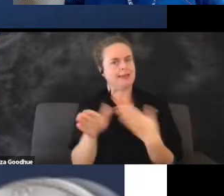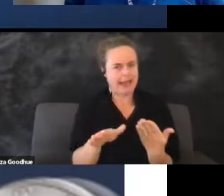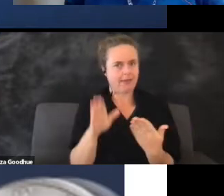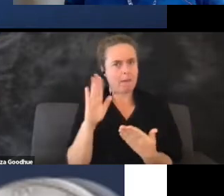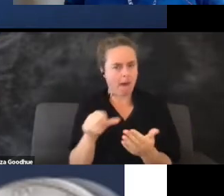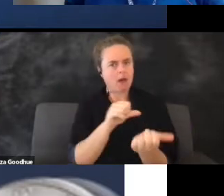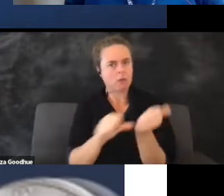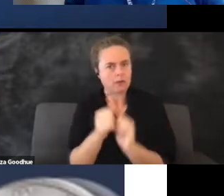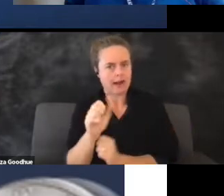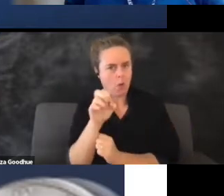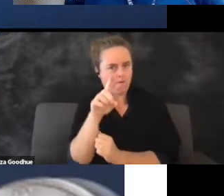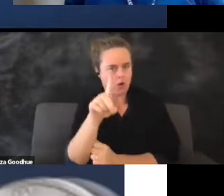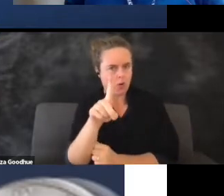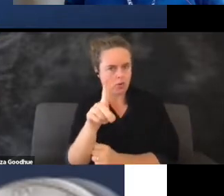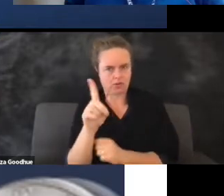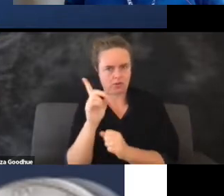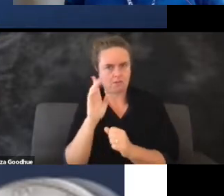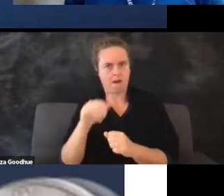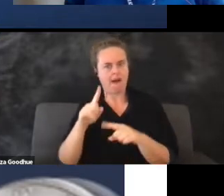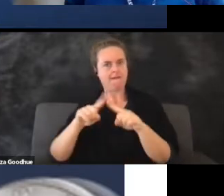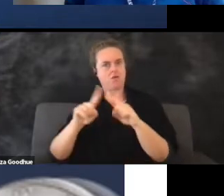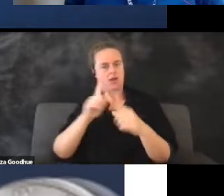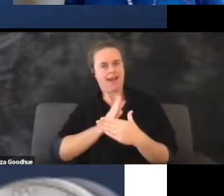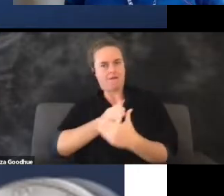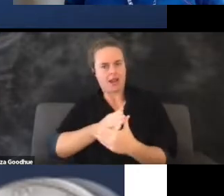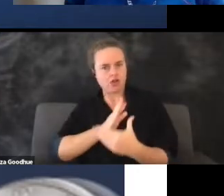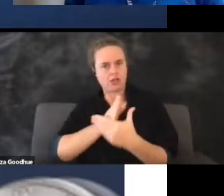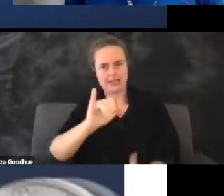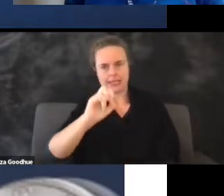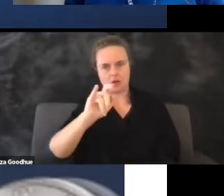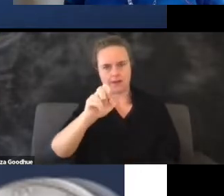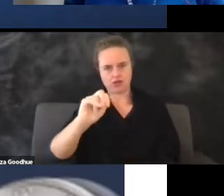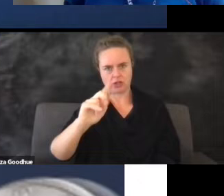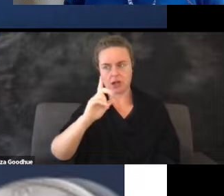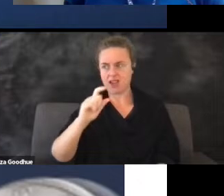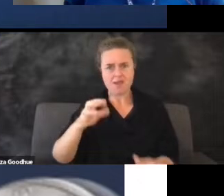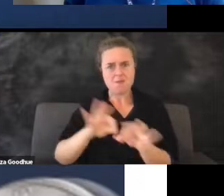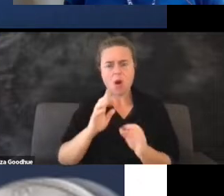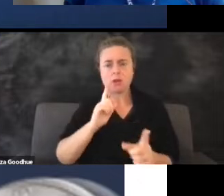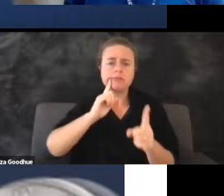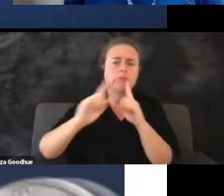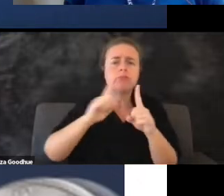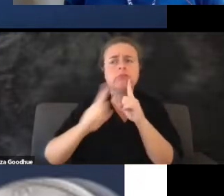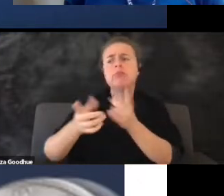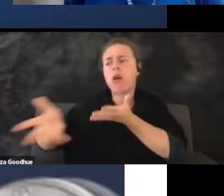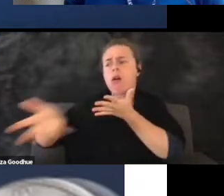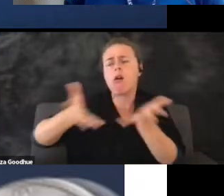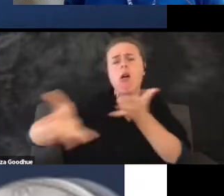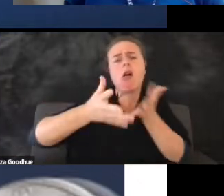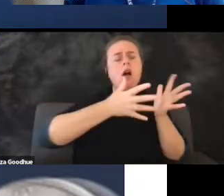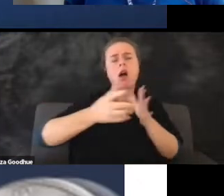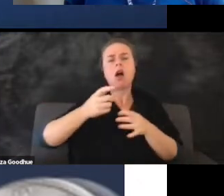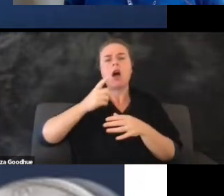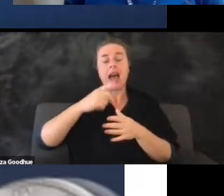intervention of talking about these issues in a way that reduces stigma and makes services more accessible and